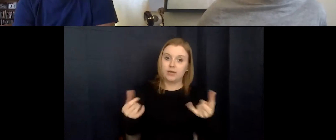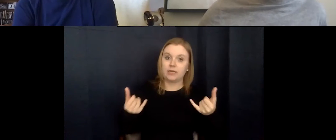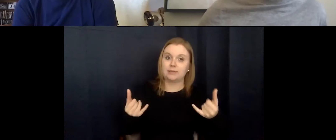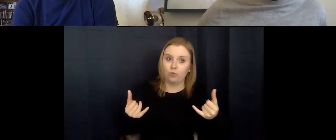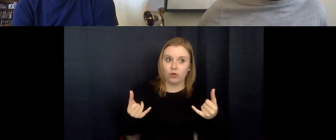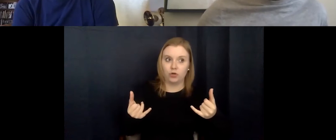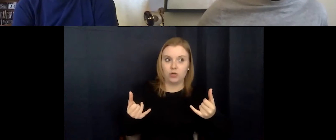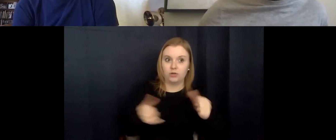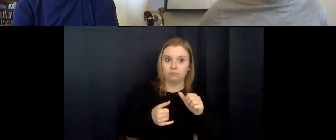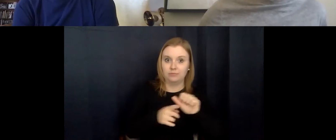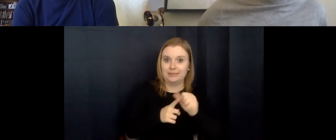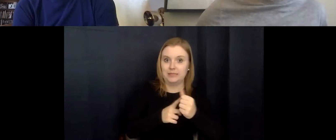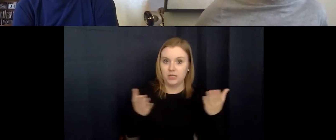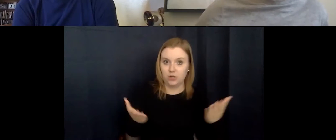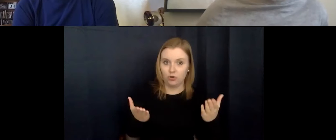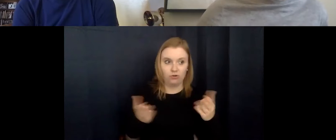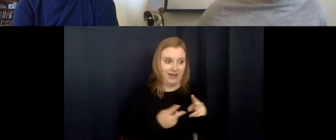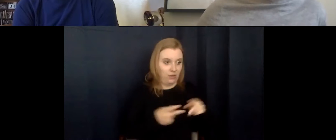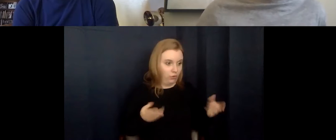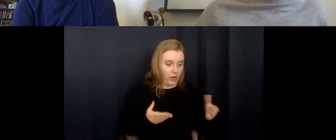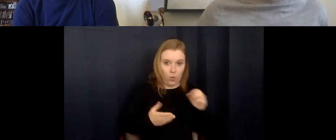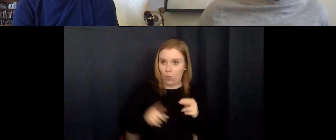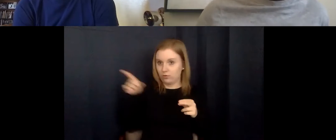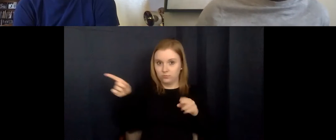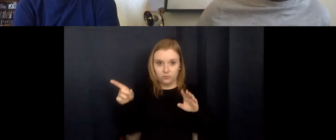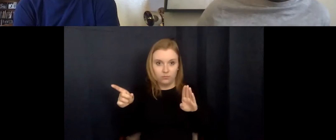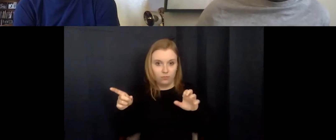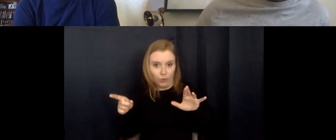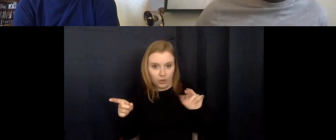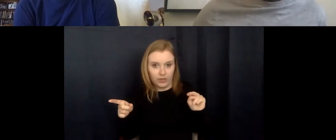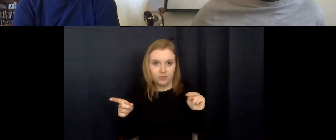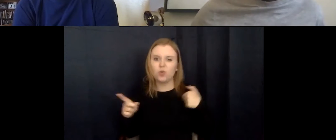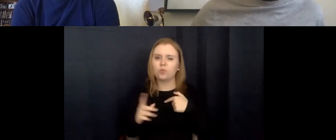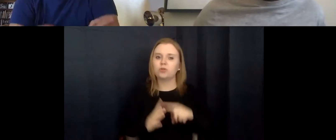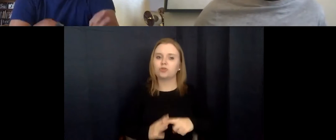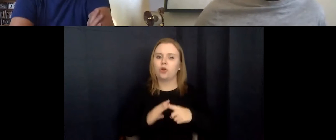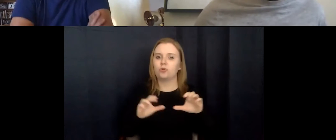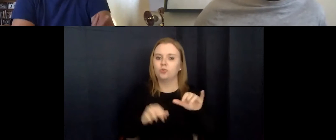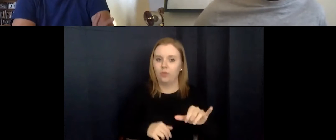scene in either places. And so we started to do that a bit.